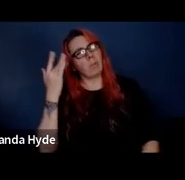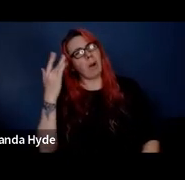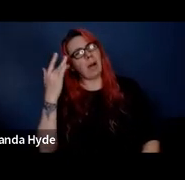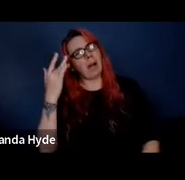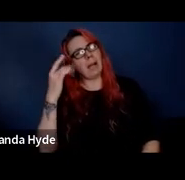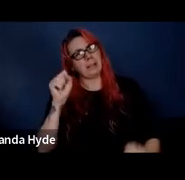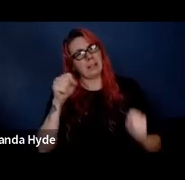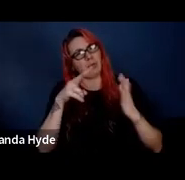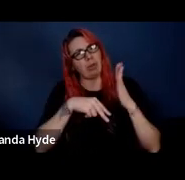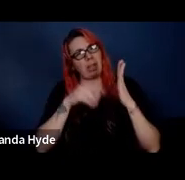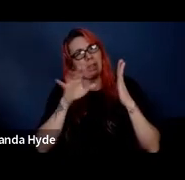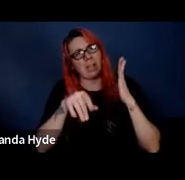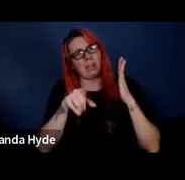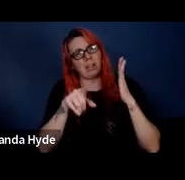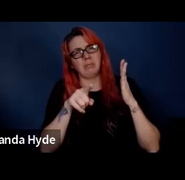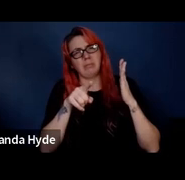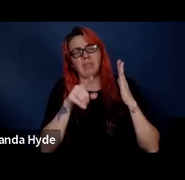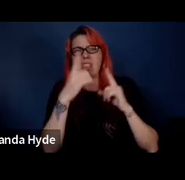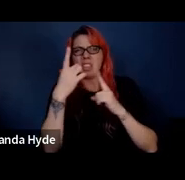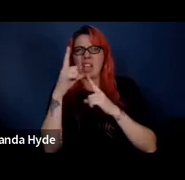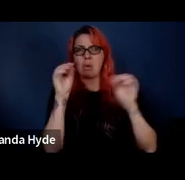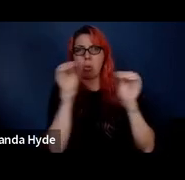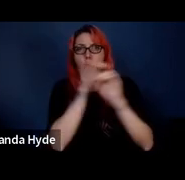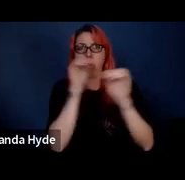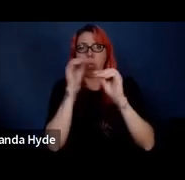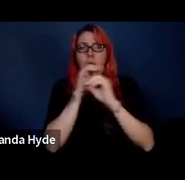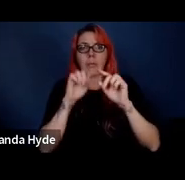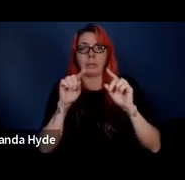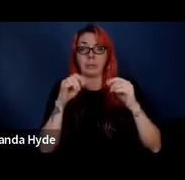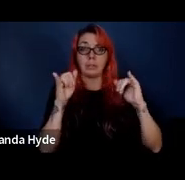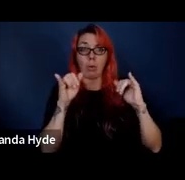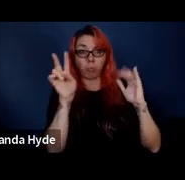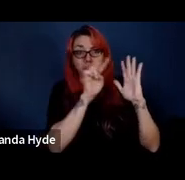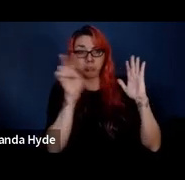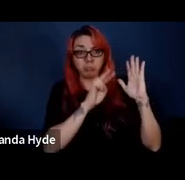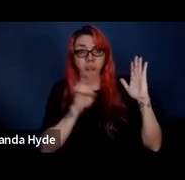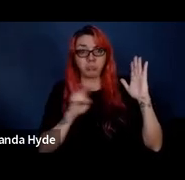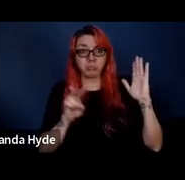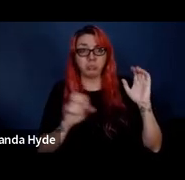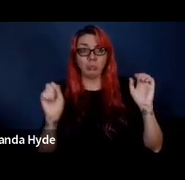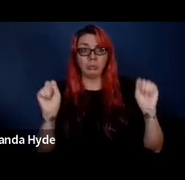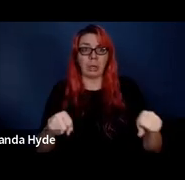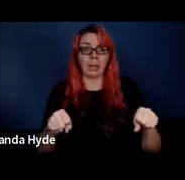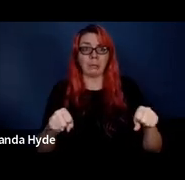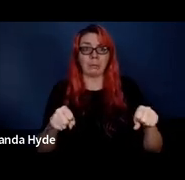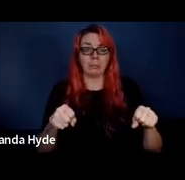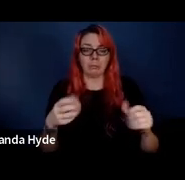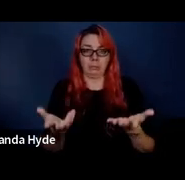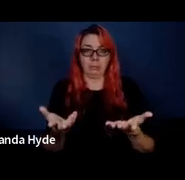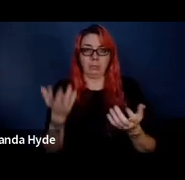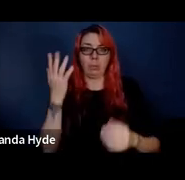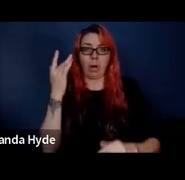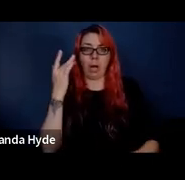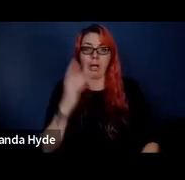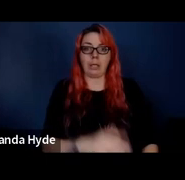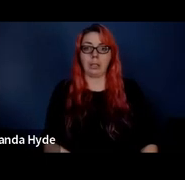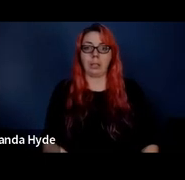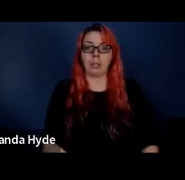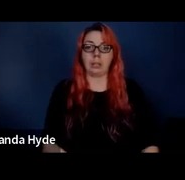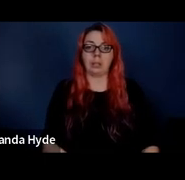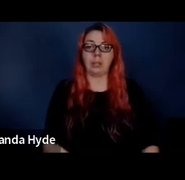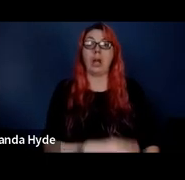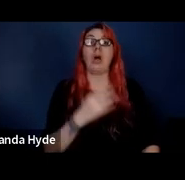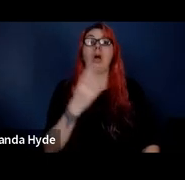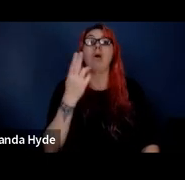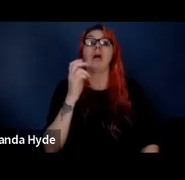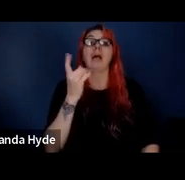text even though it's jumbled? Any thoughts or reflections? Oh, sorry, Heather, thank you,